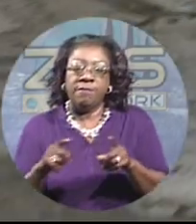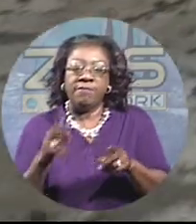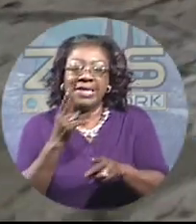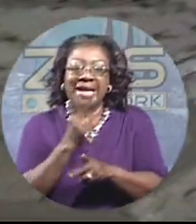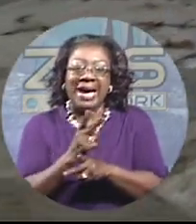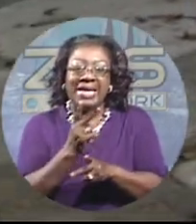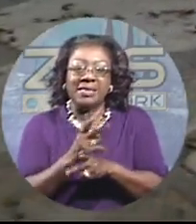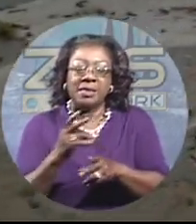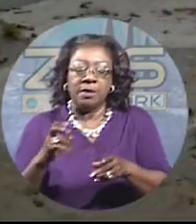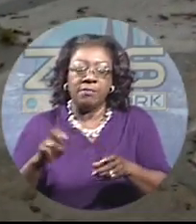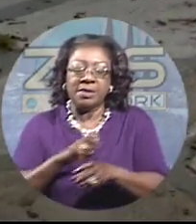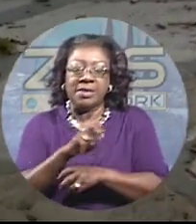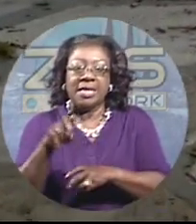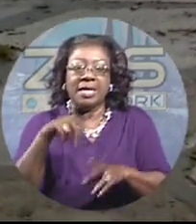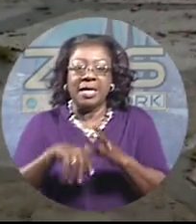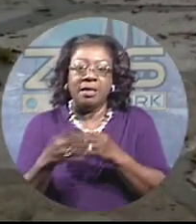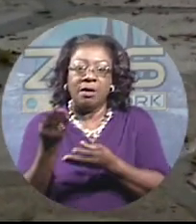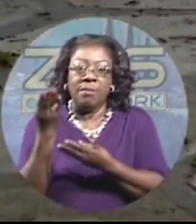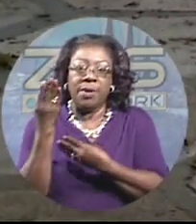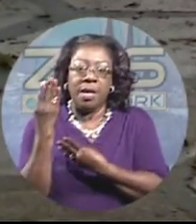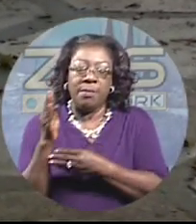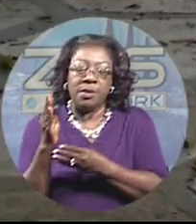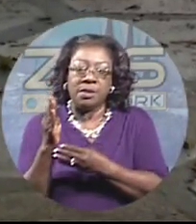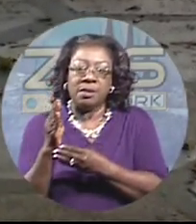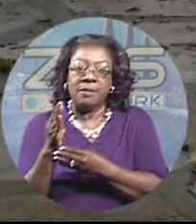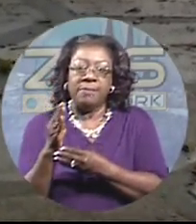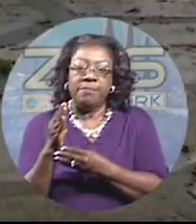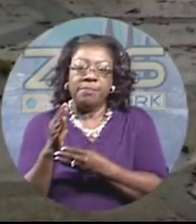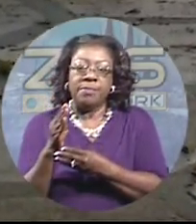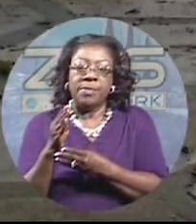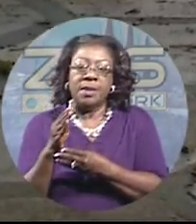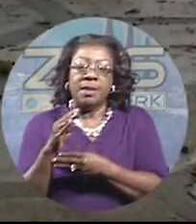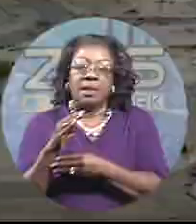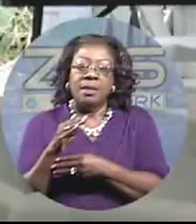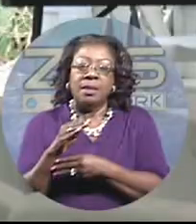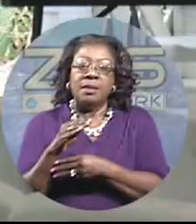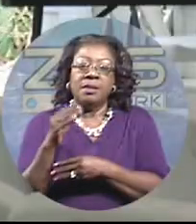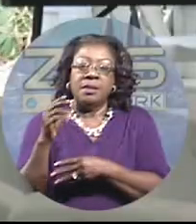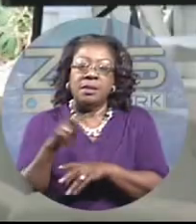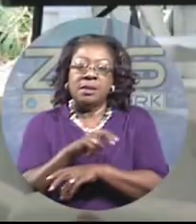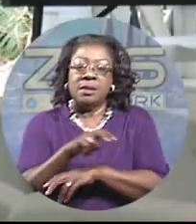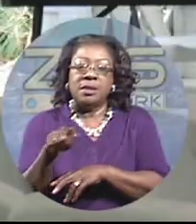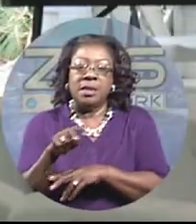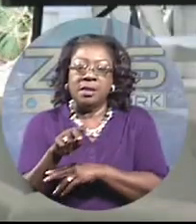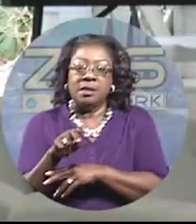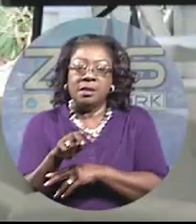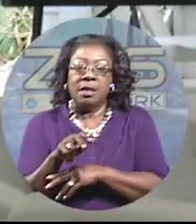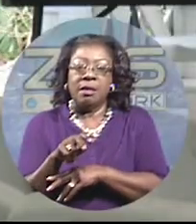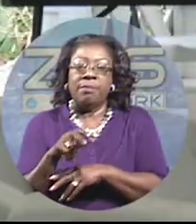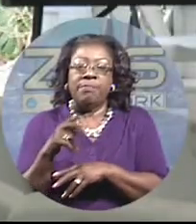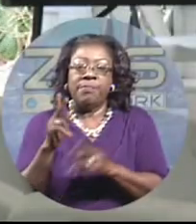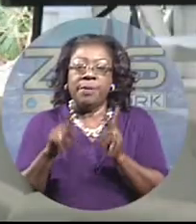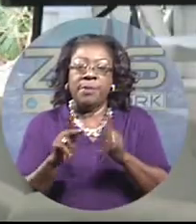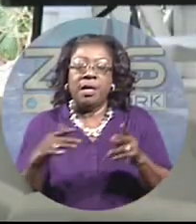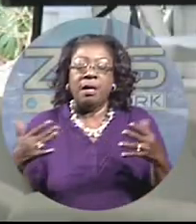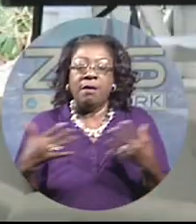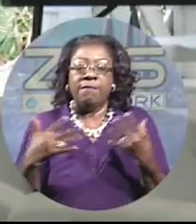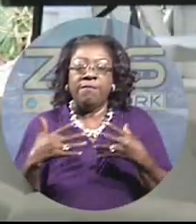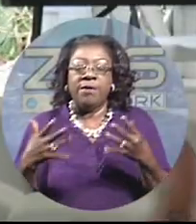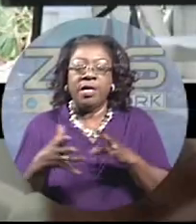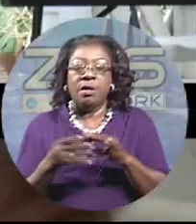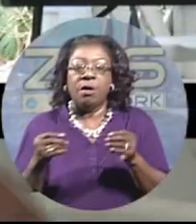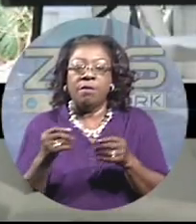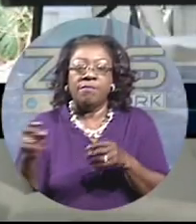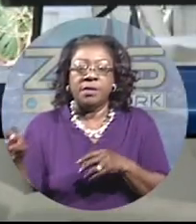country. There's a lot of stereotypes against snakes. Oh, snakes are the devil. It all has to do with a fear of the snake. They watch a lot of